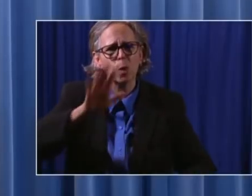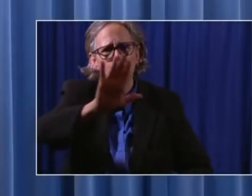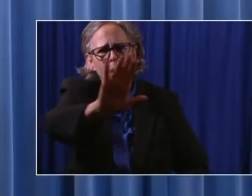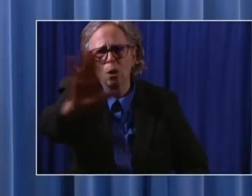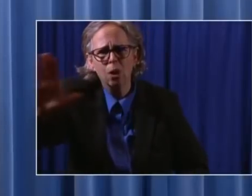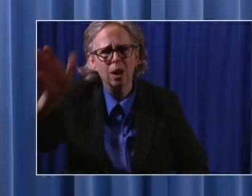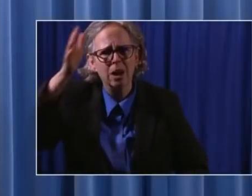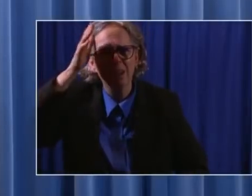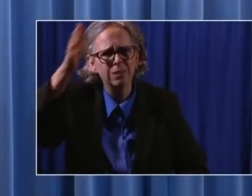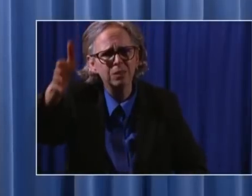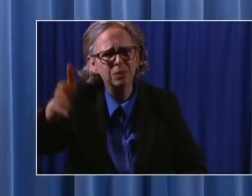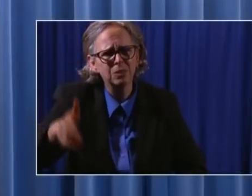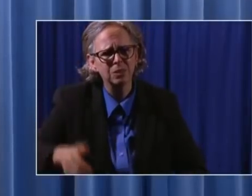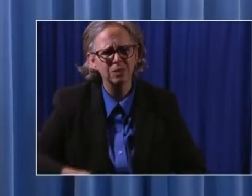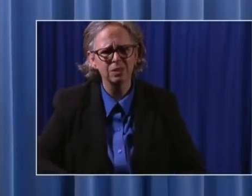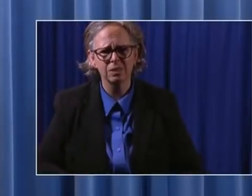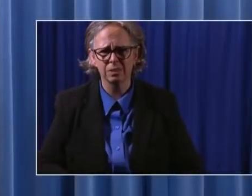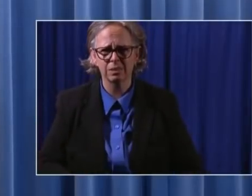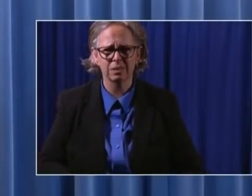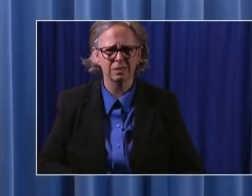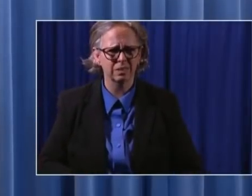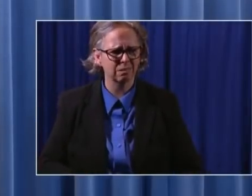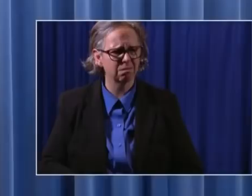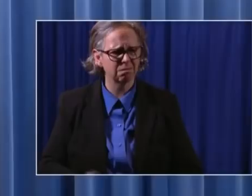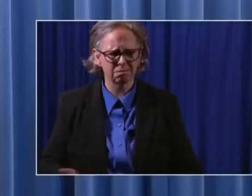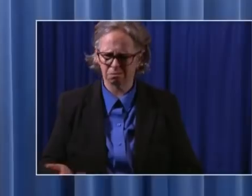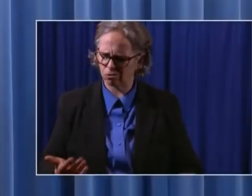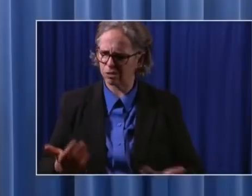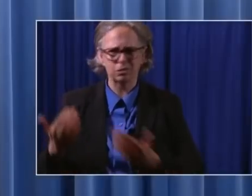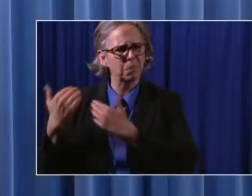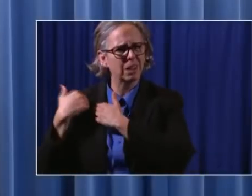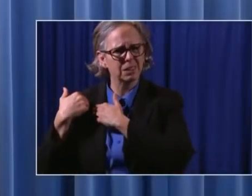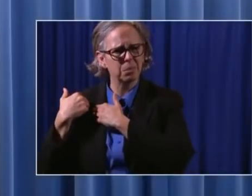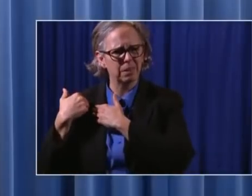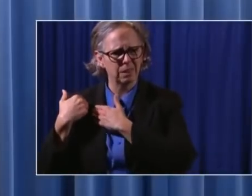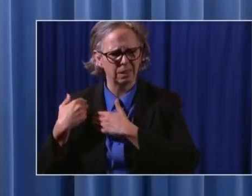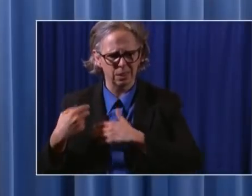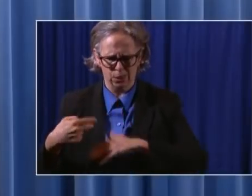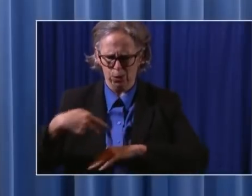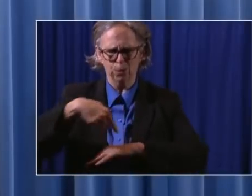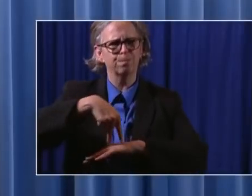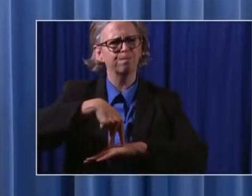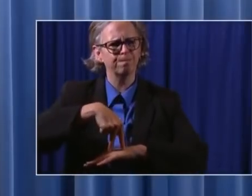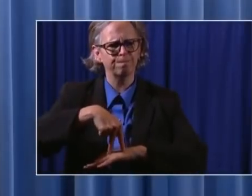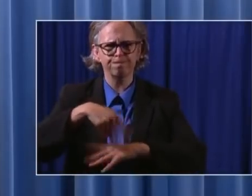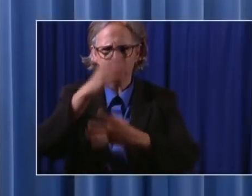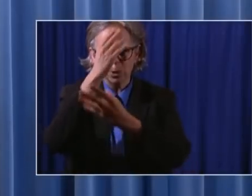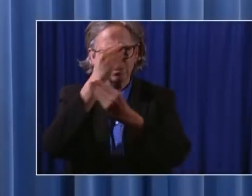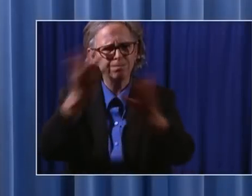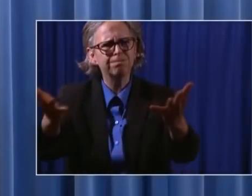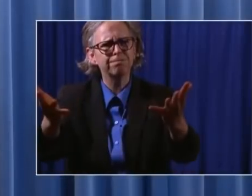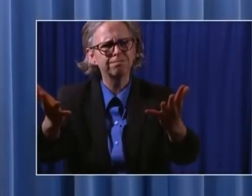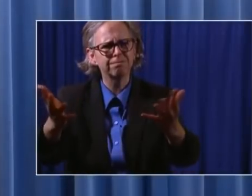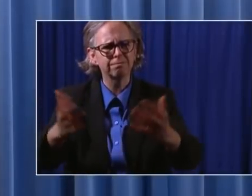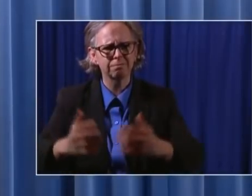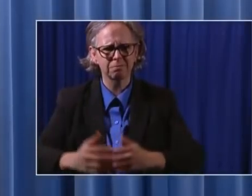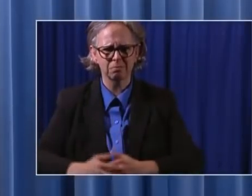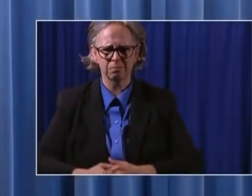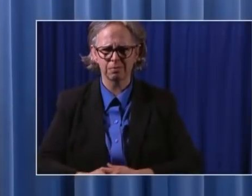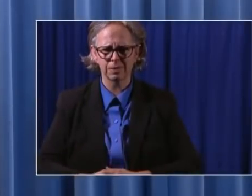I owe that to the people of Ohio. I owe it every day to tell them what we're seeing. But I want to do it in a more